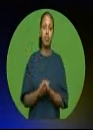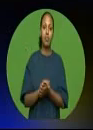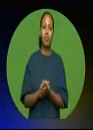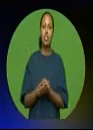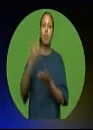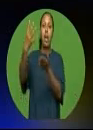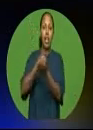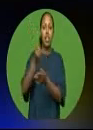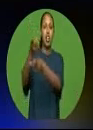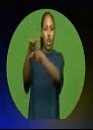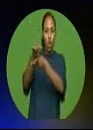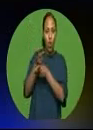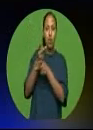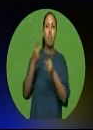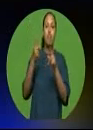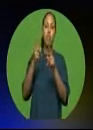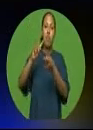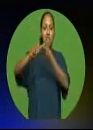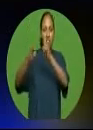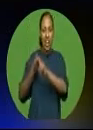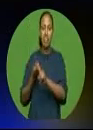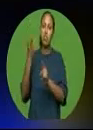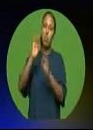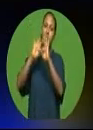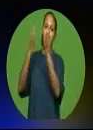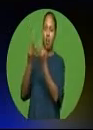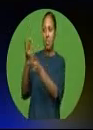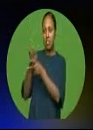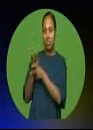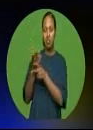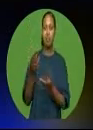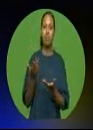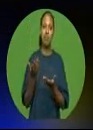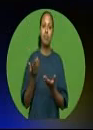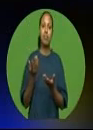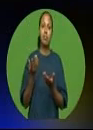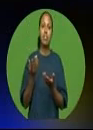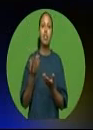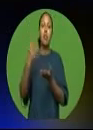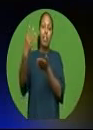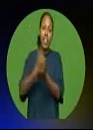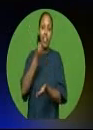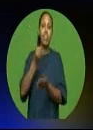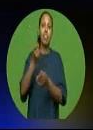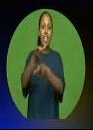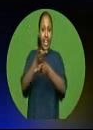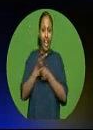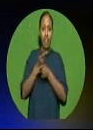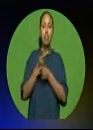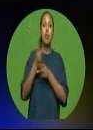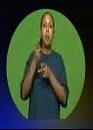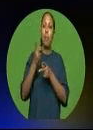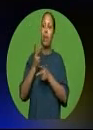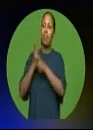by taking loan from friends and families, by taking credit